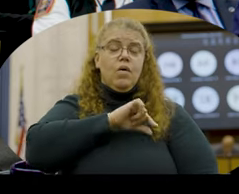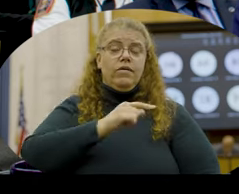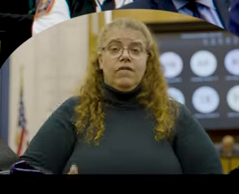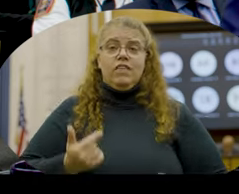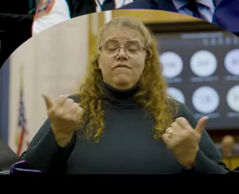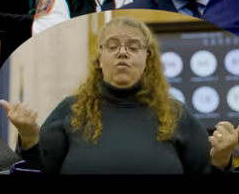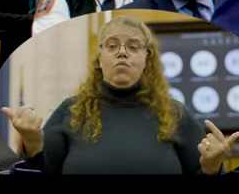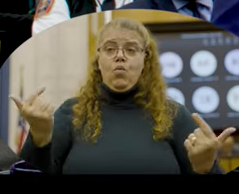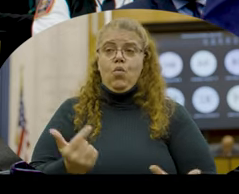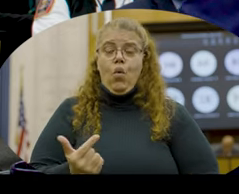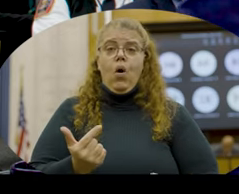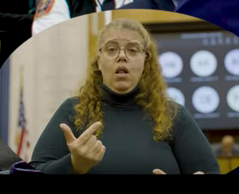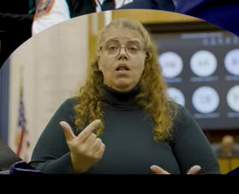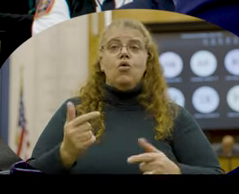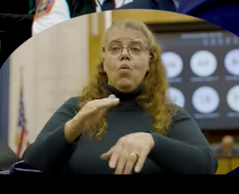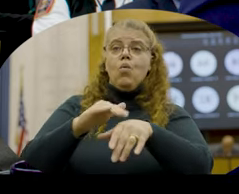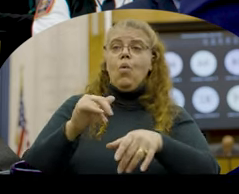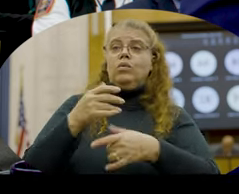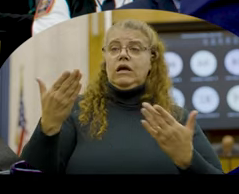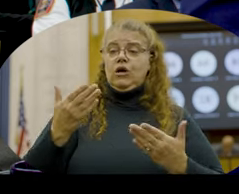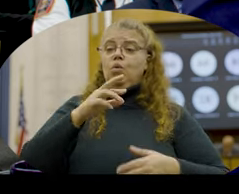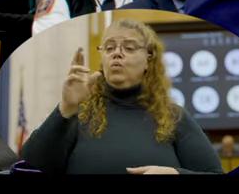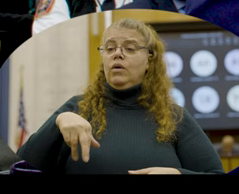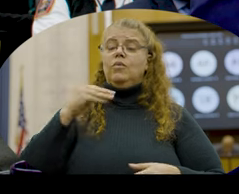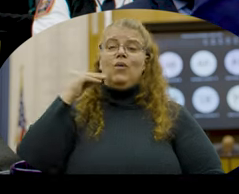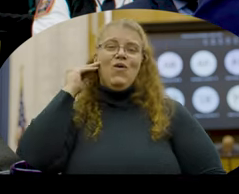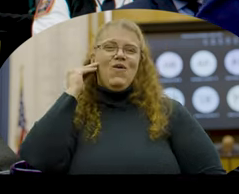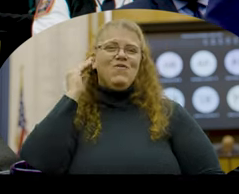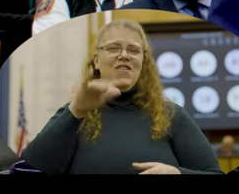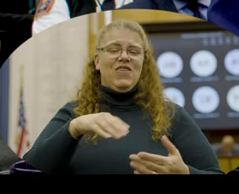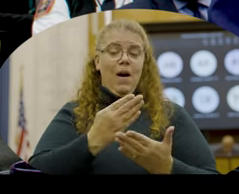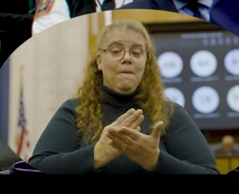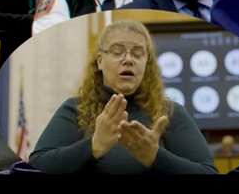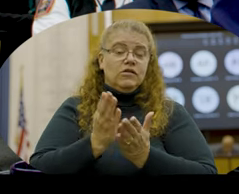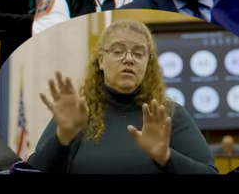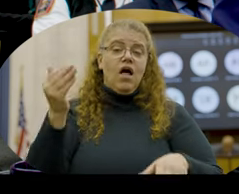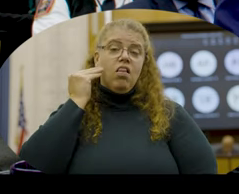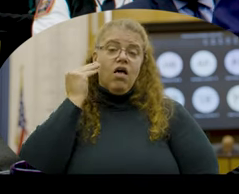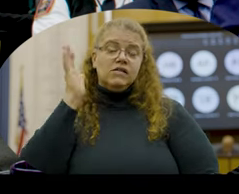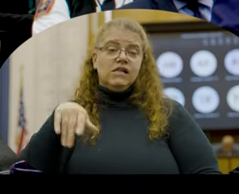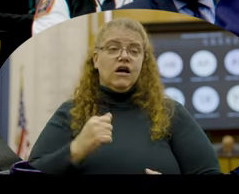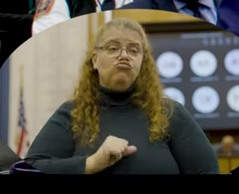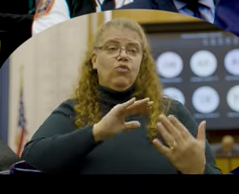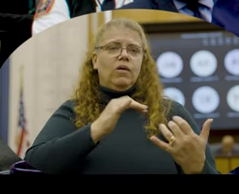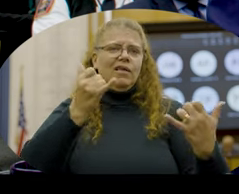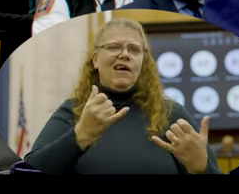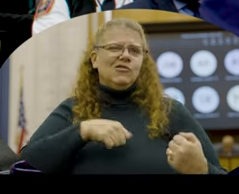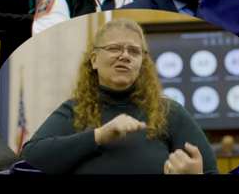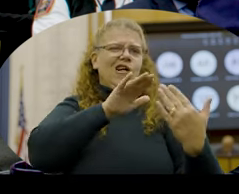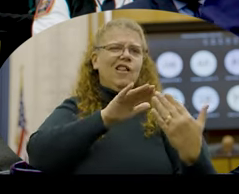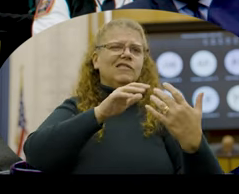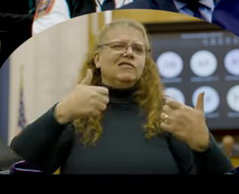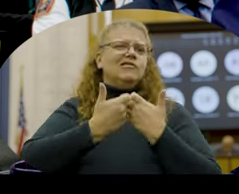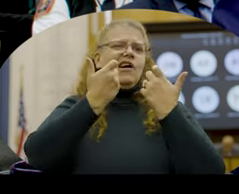for all who call Richmond home. This budget also acknowledges and addresses some of our current challenges brought on